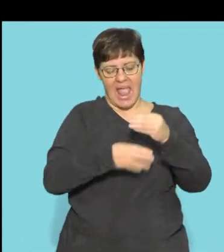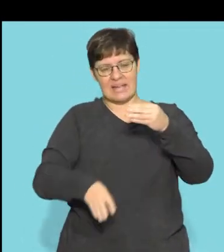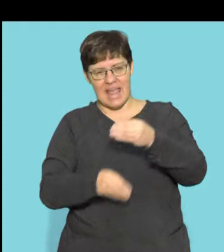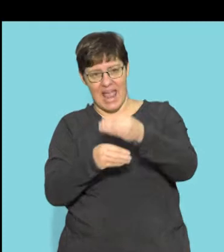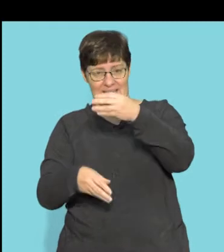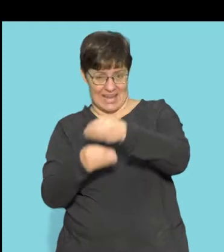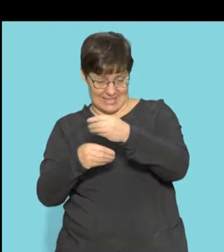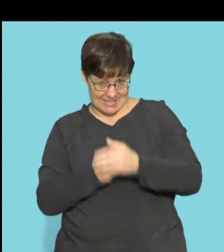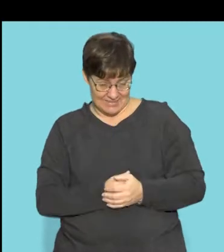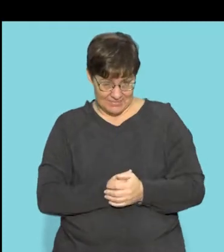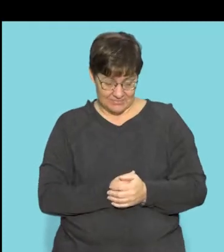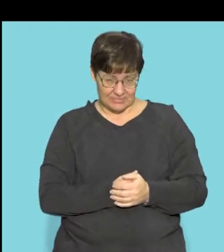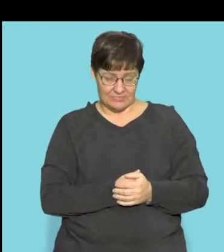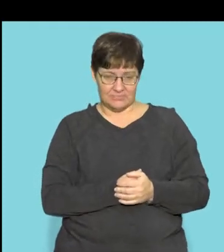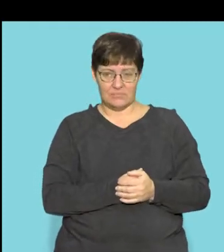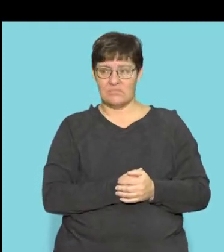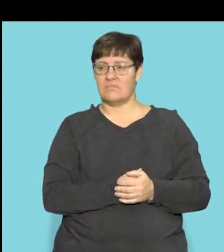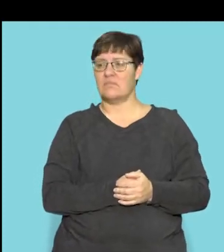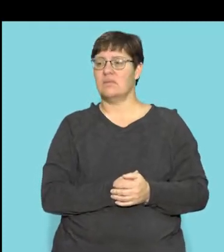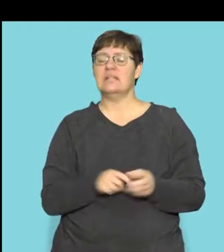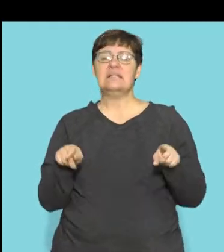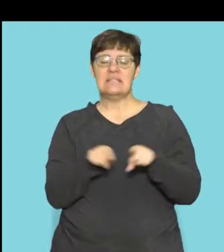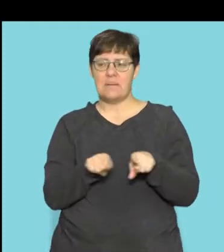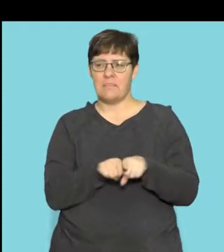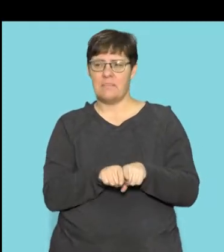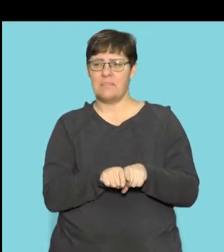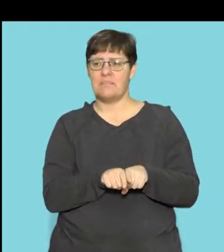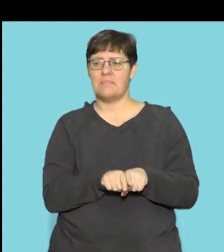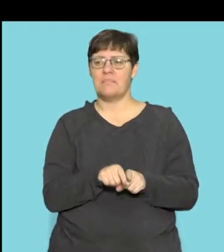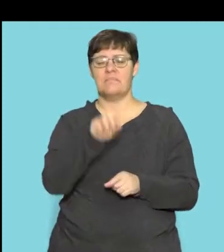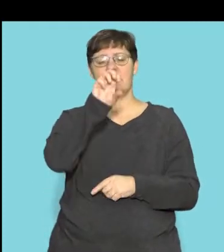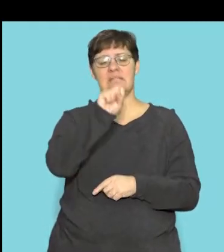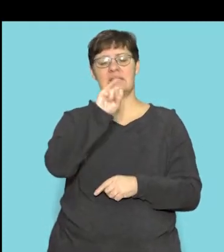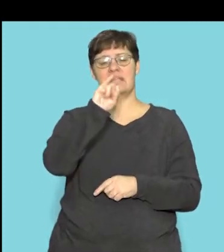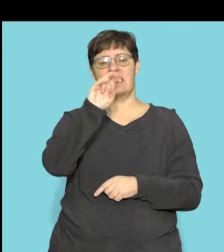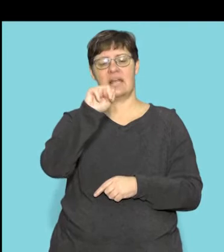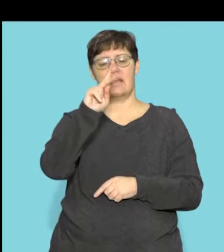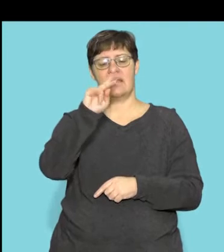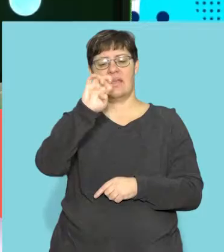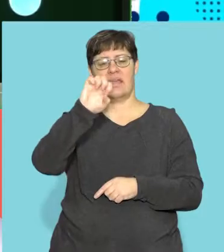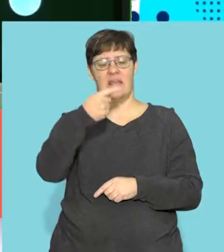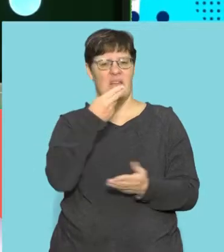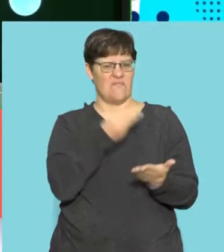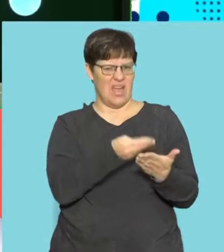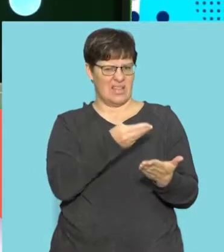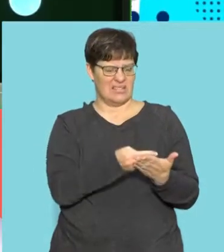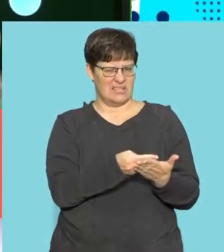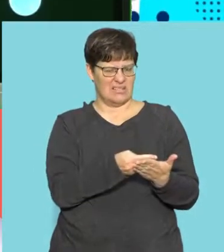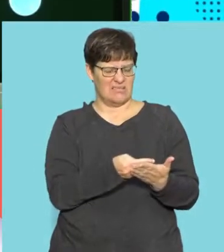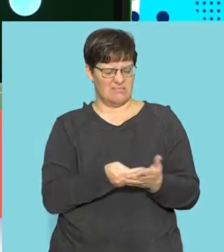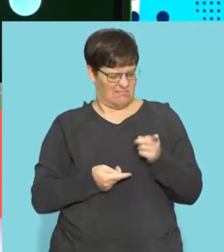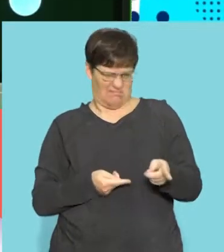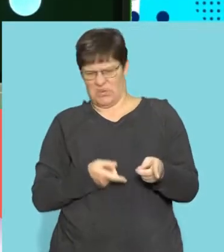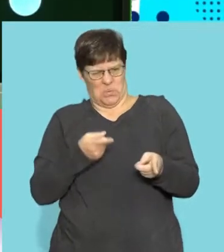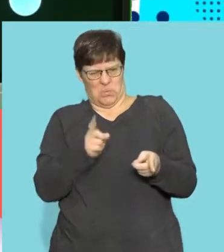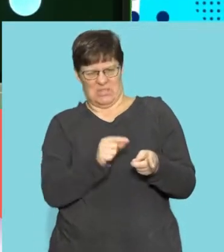concept. This also has what we call the sinking funds. So sinking funds, just to explain an overview of what a sinking fund